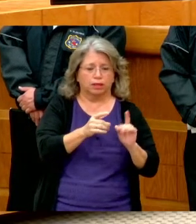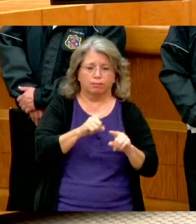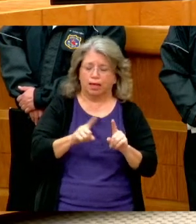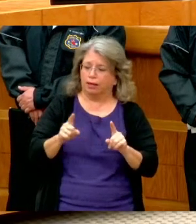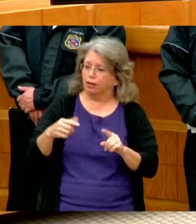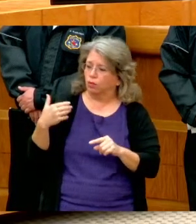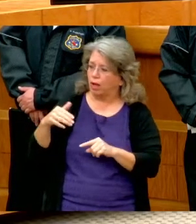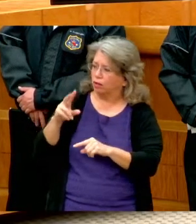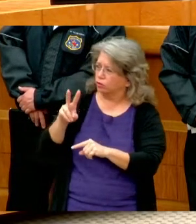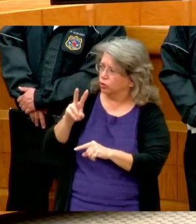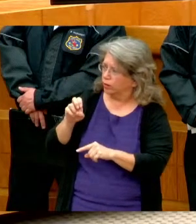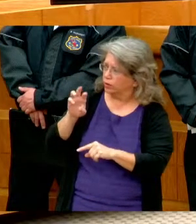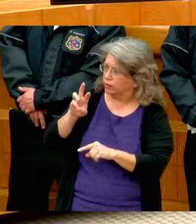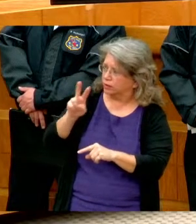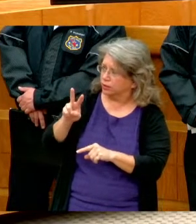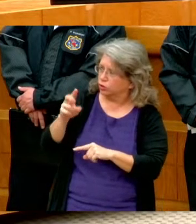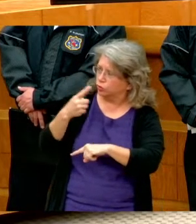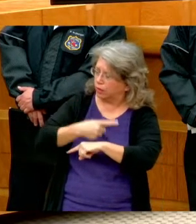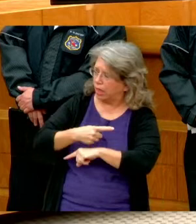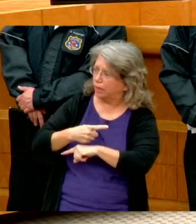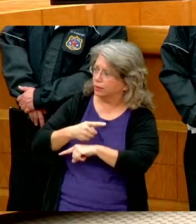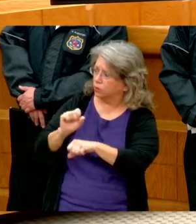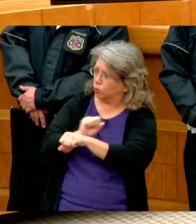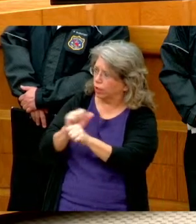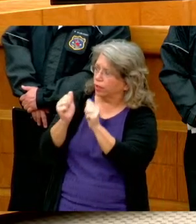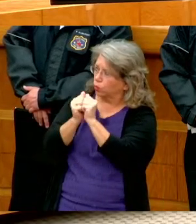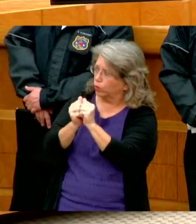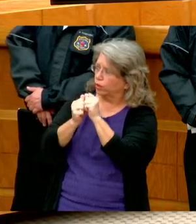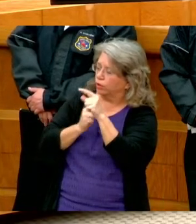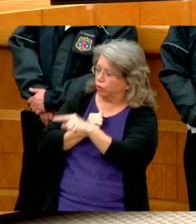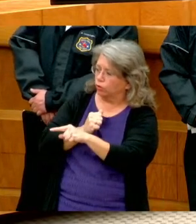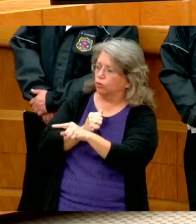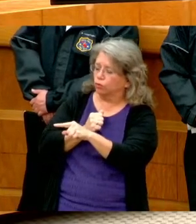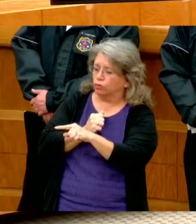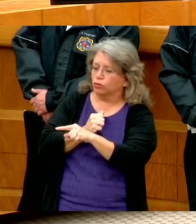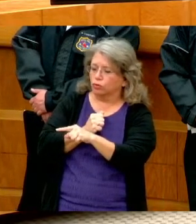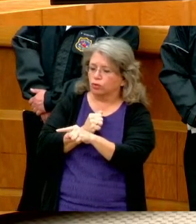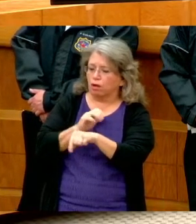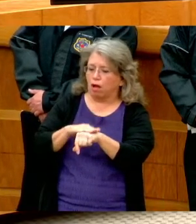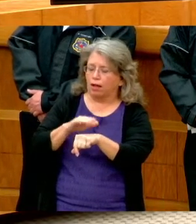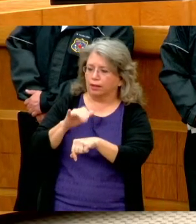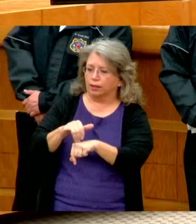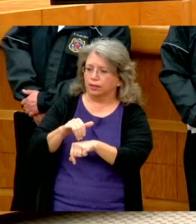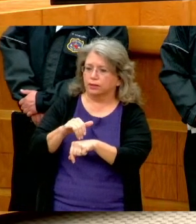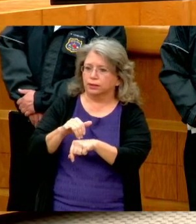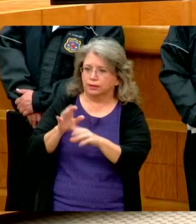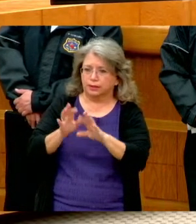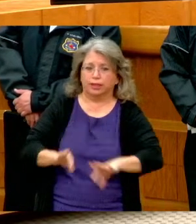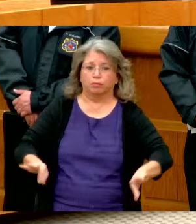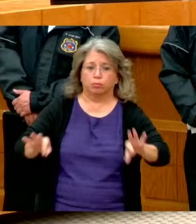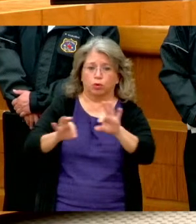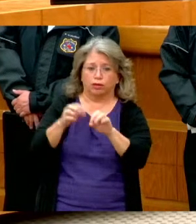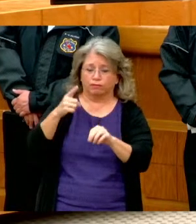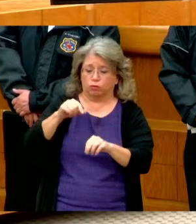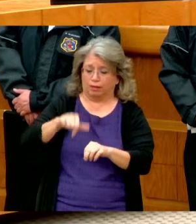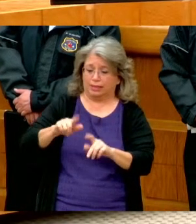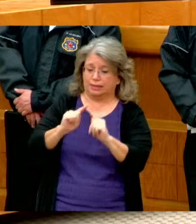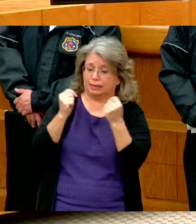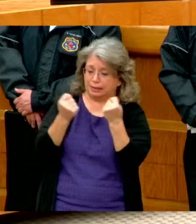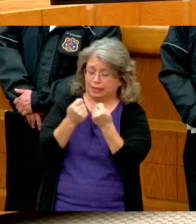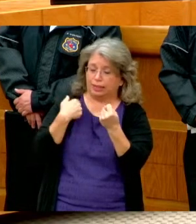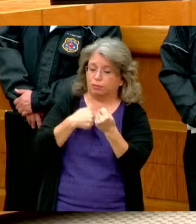262 days, sir, with you has not only been important for the team that we built,